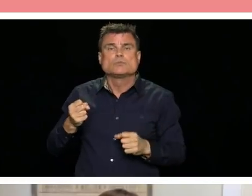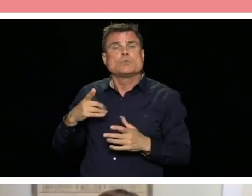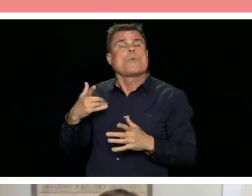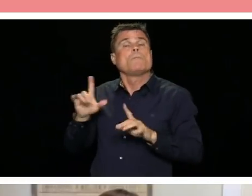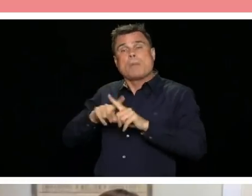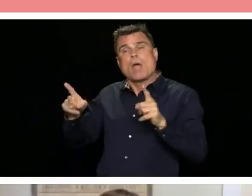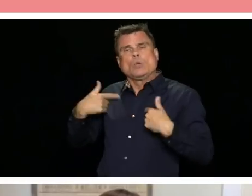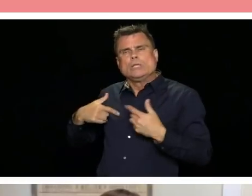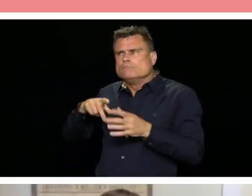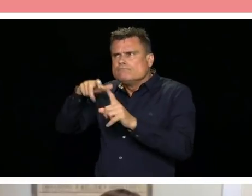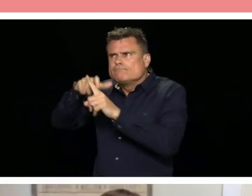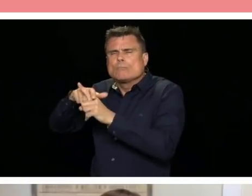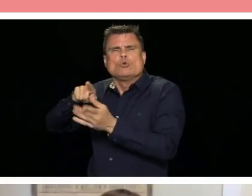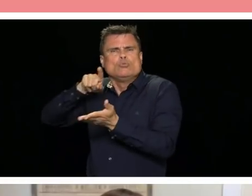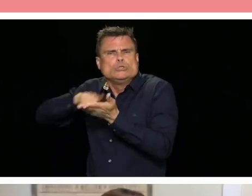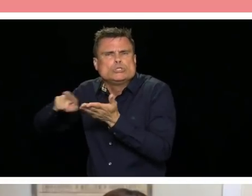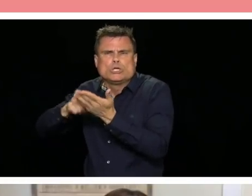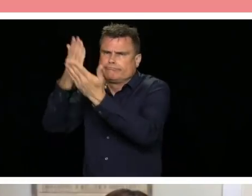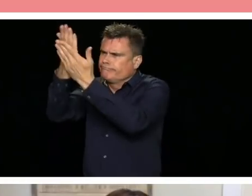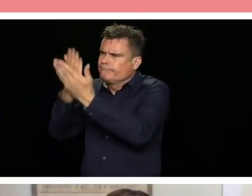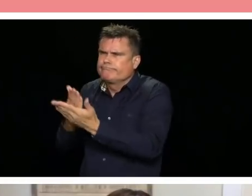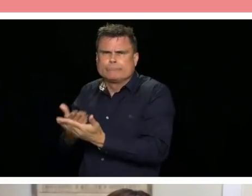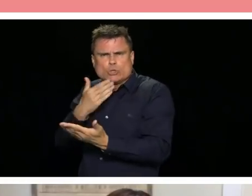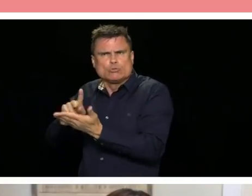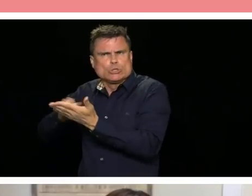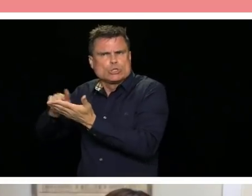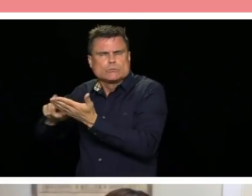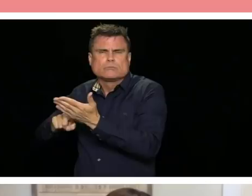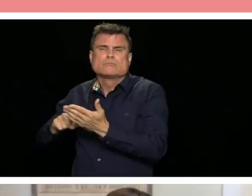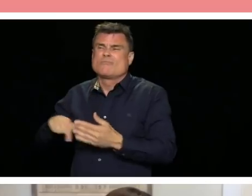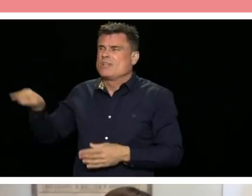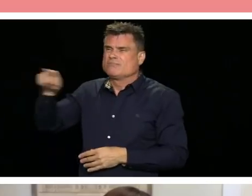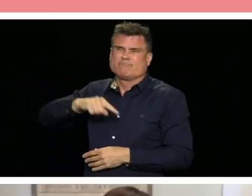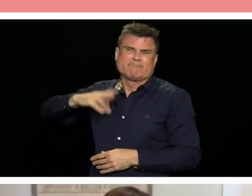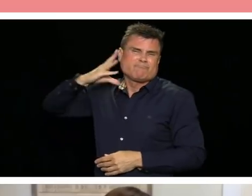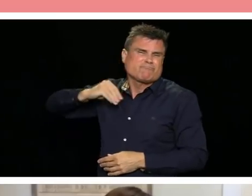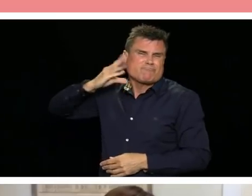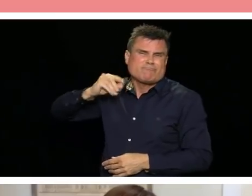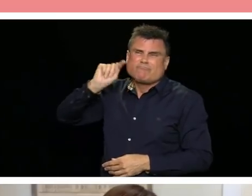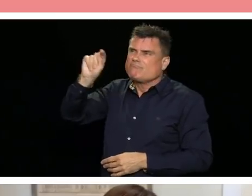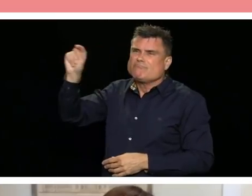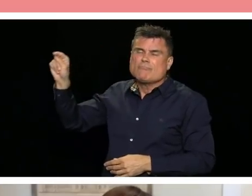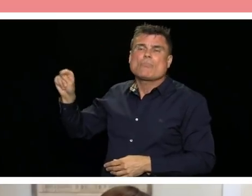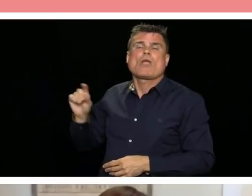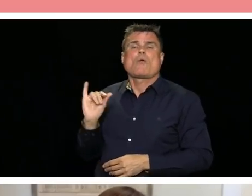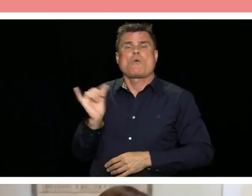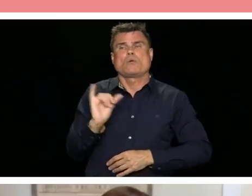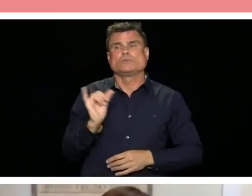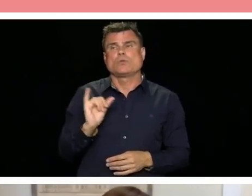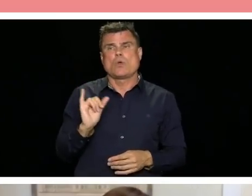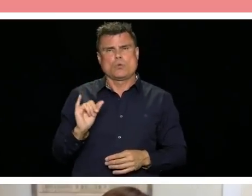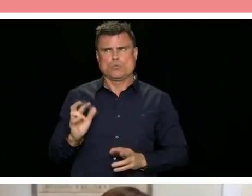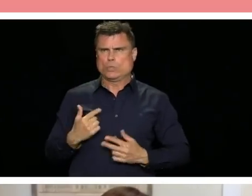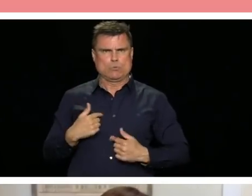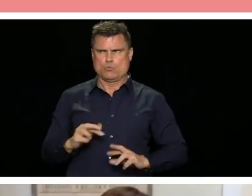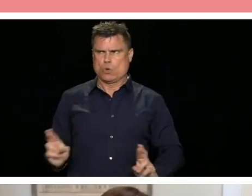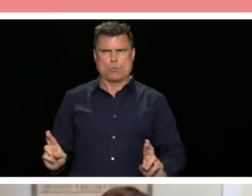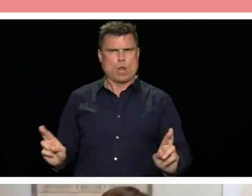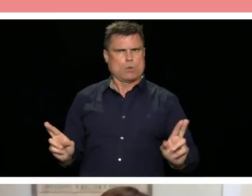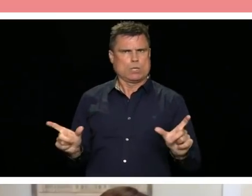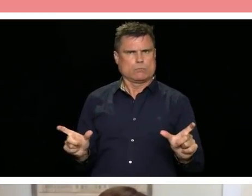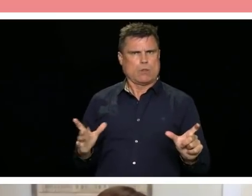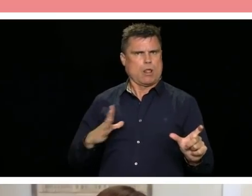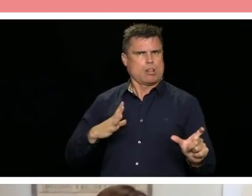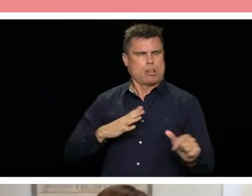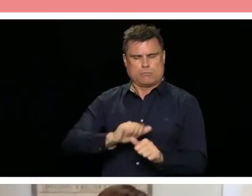we can adjust as this pandemic evolves. Thank you, Dr. Corneil. My next question,